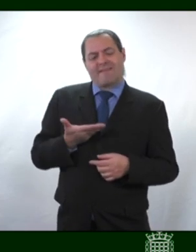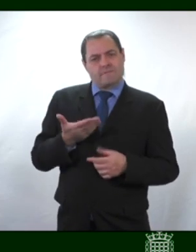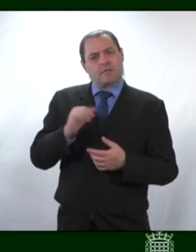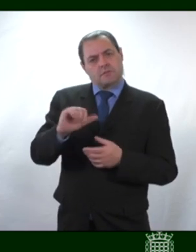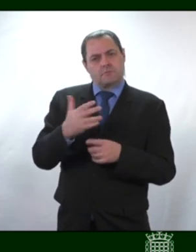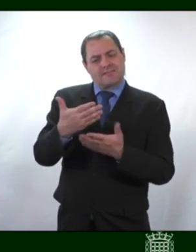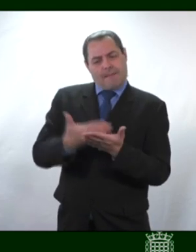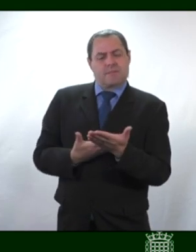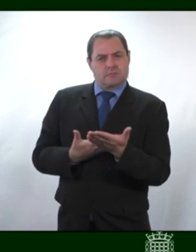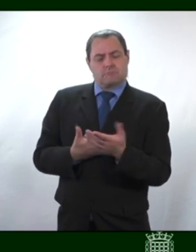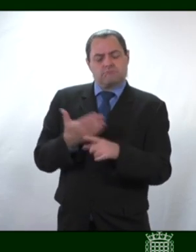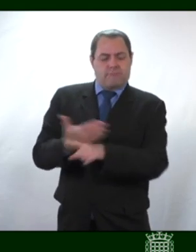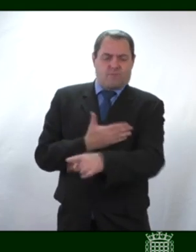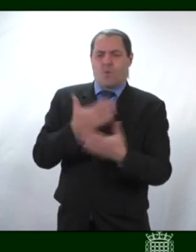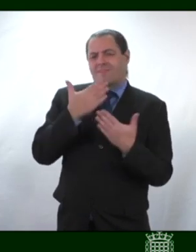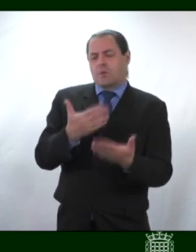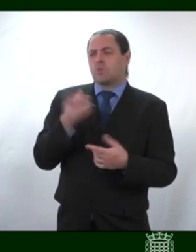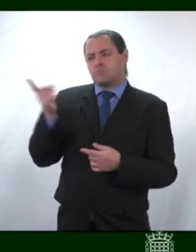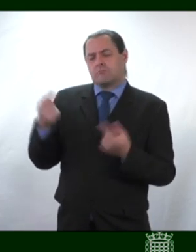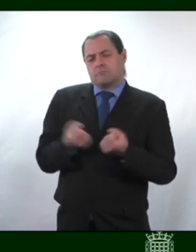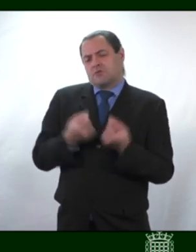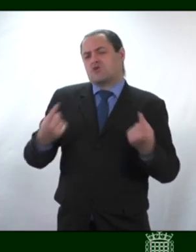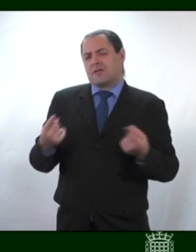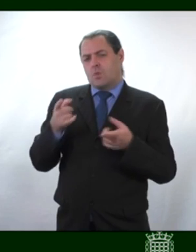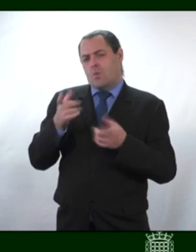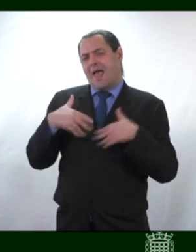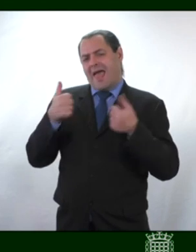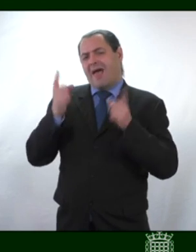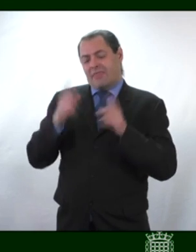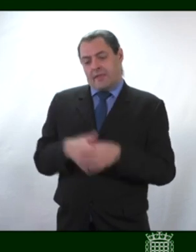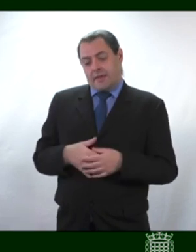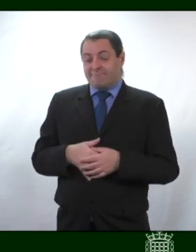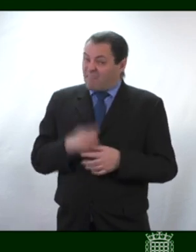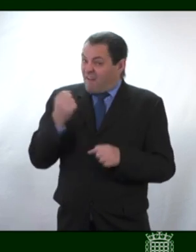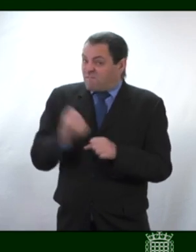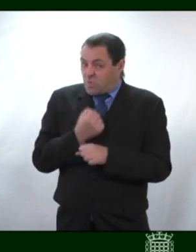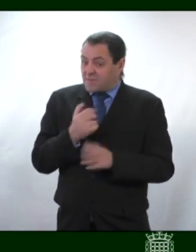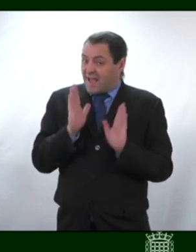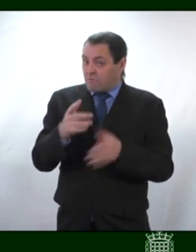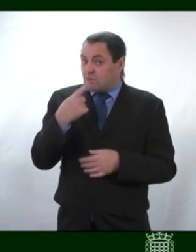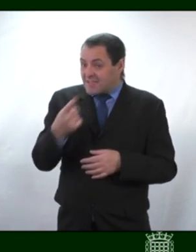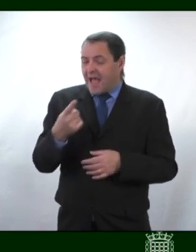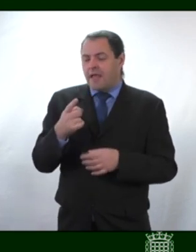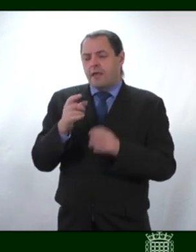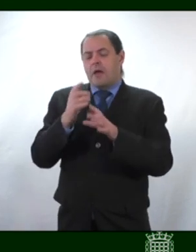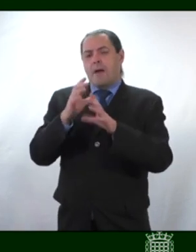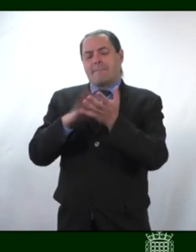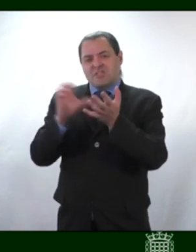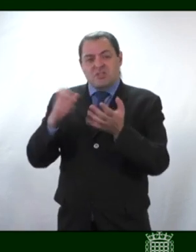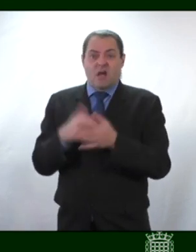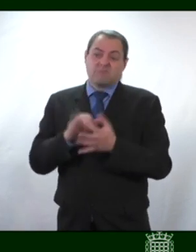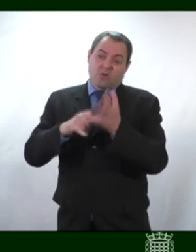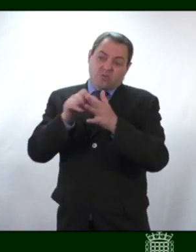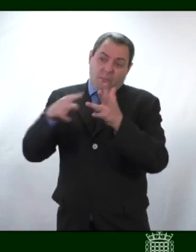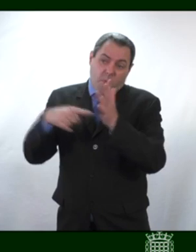afraid that tonight, people across Manchester and the boroughs of Greater Manchester and towns like Stockport and Leigh and Bury, where I grew